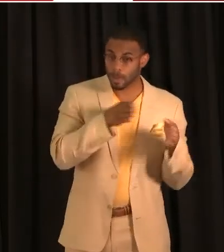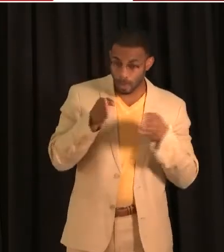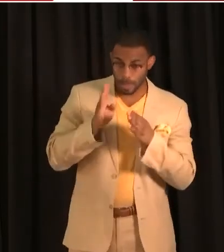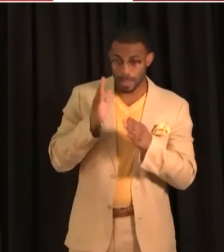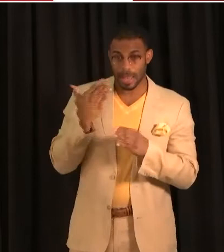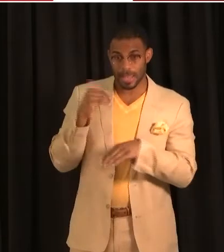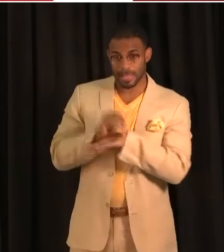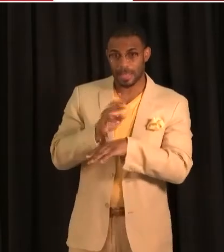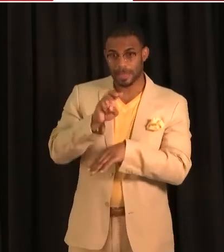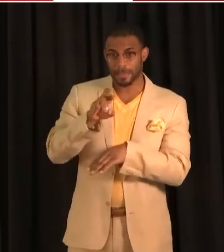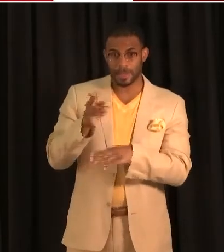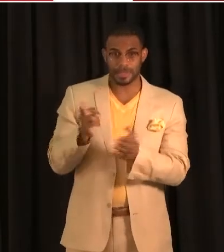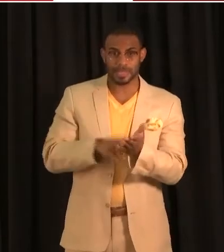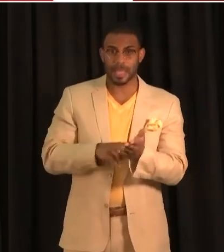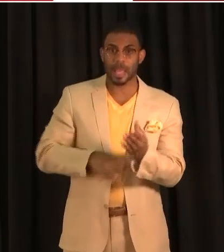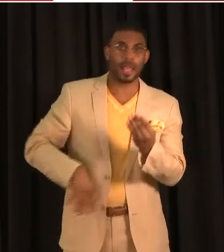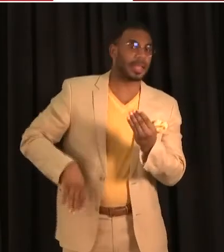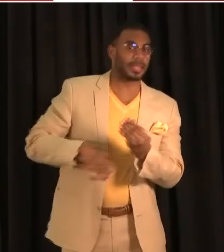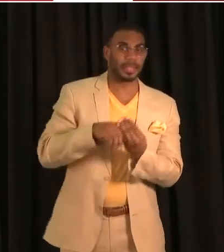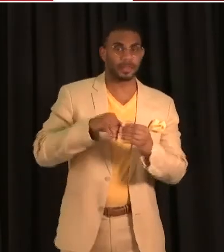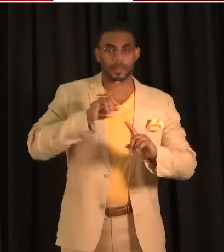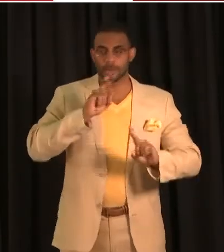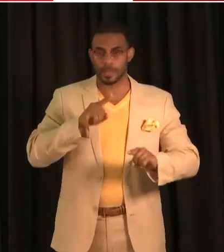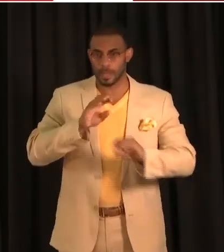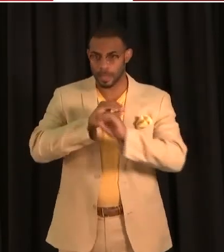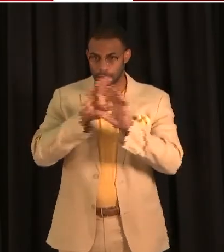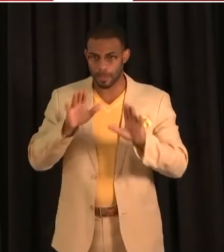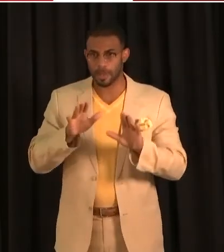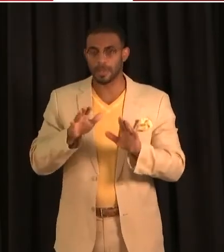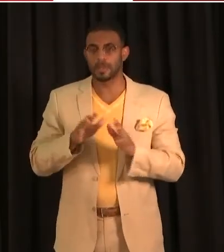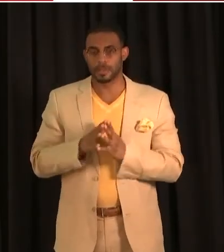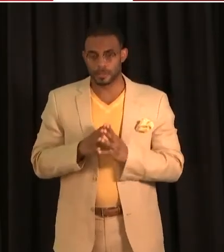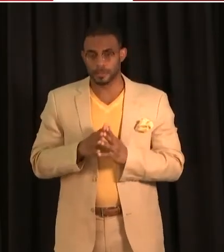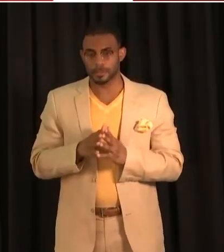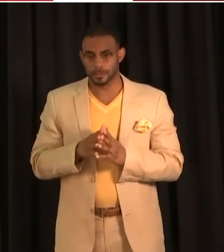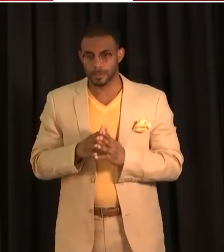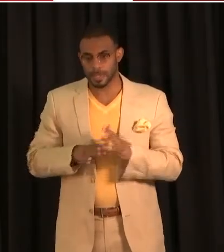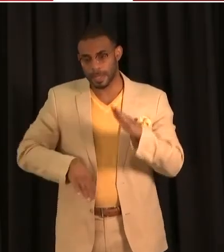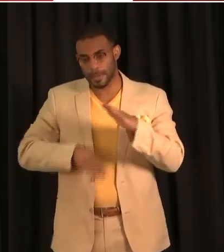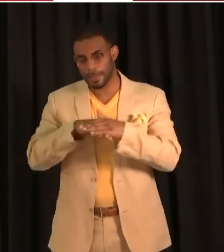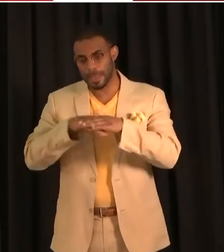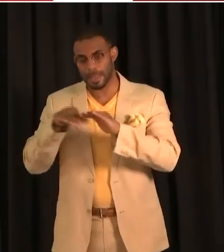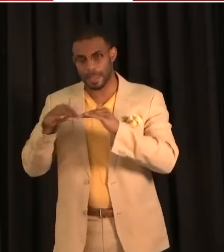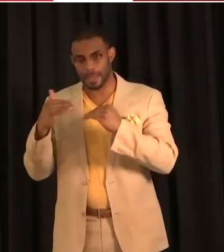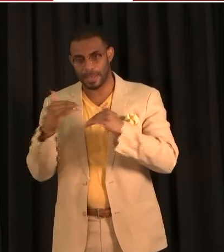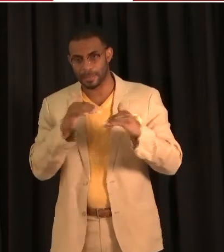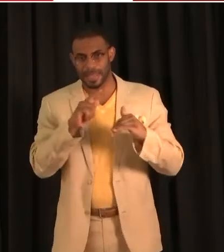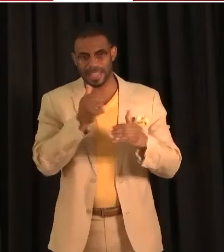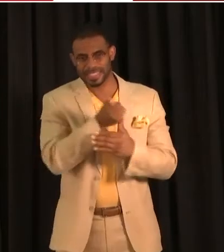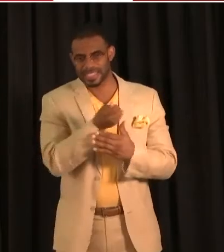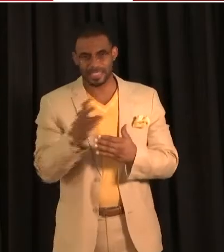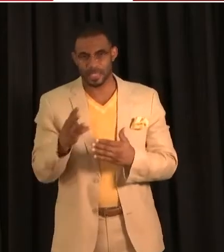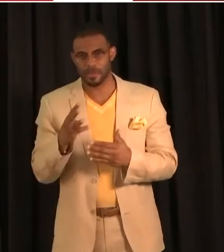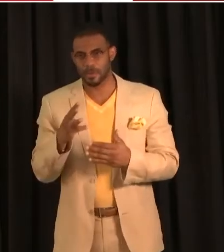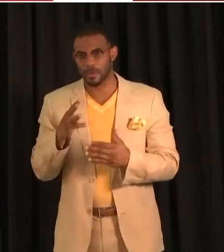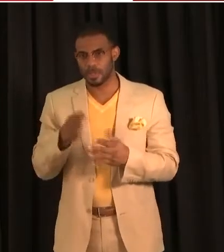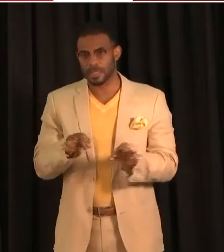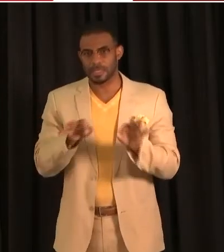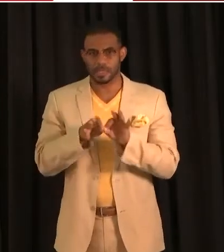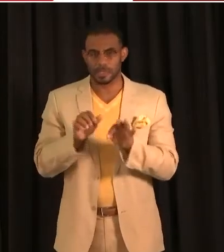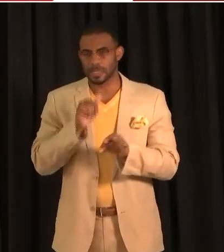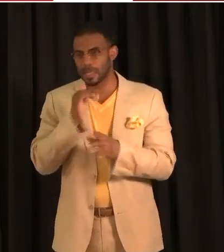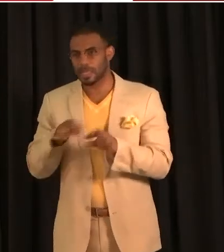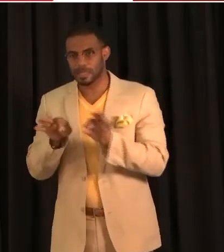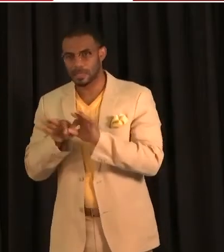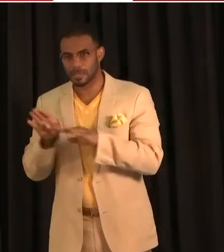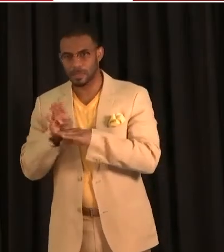to draw attention, last night the mayor signed an additional mayor's order clarifying capacity limits at several